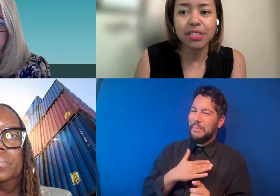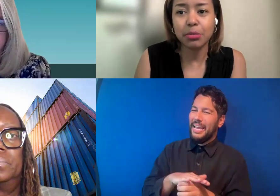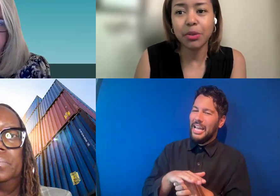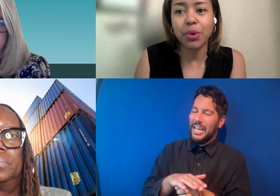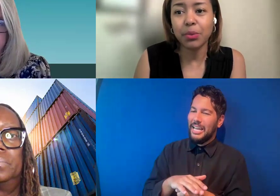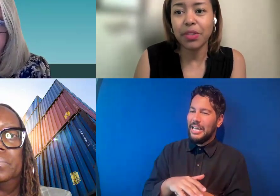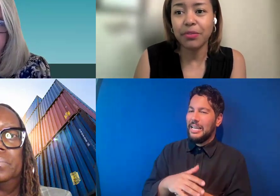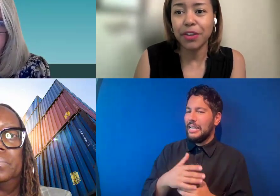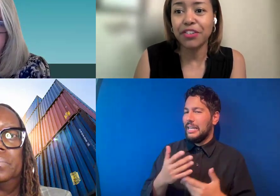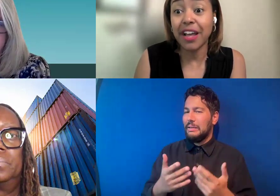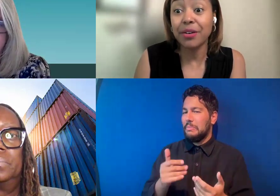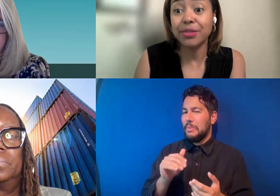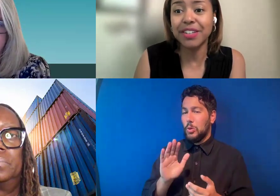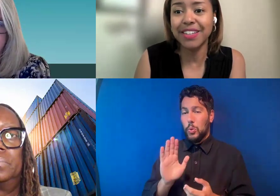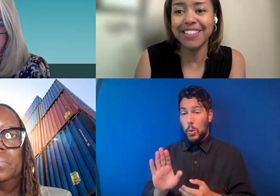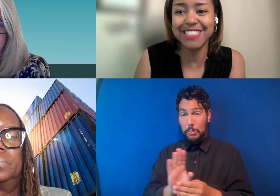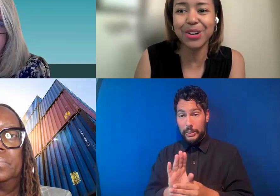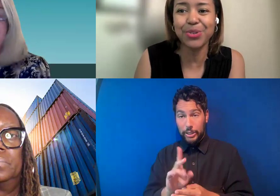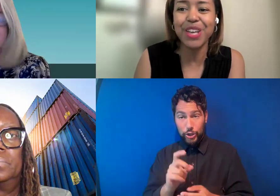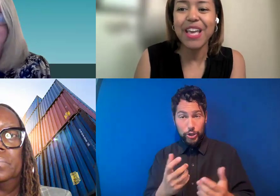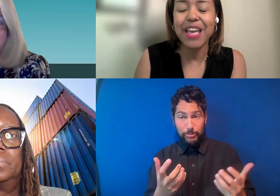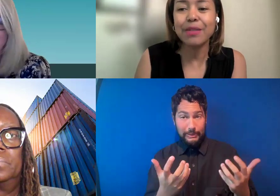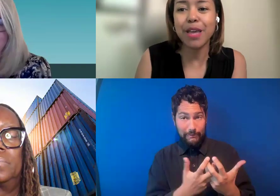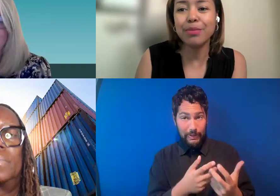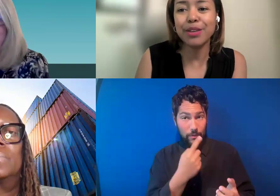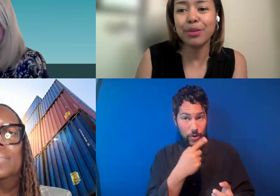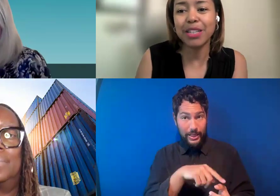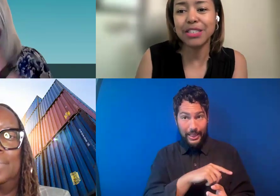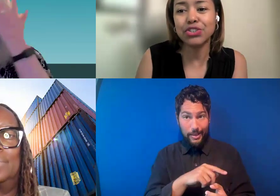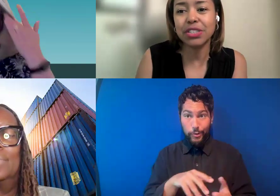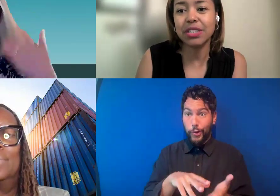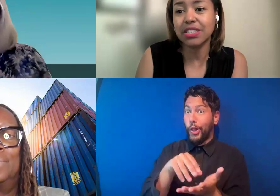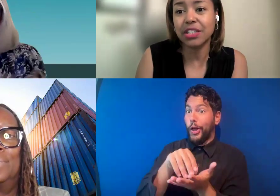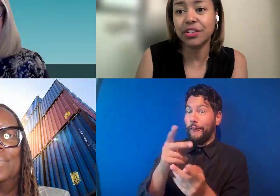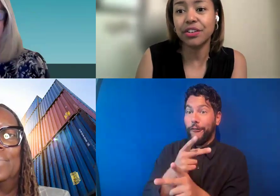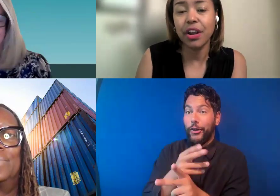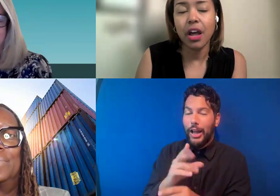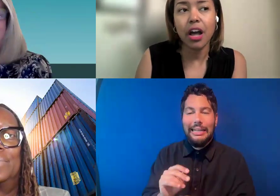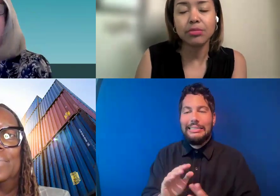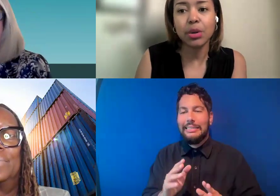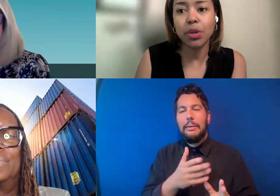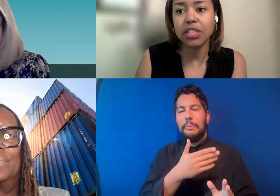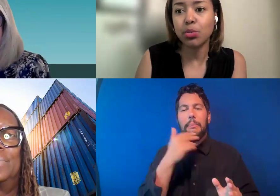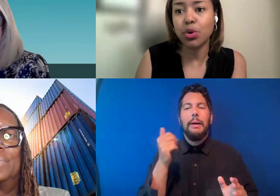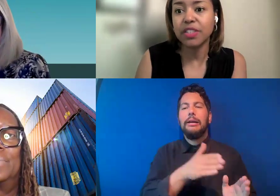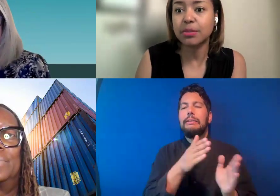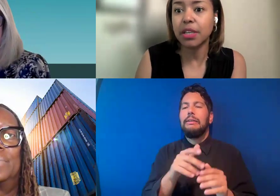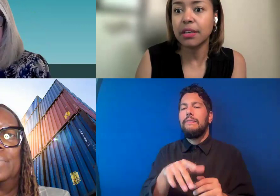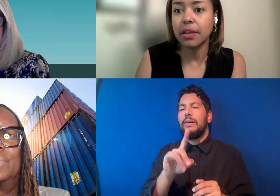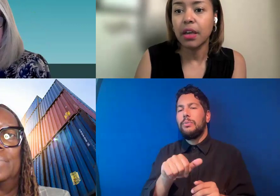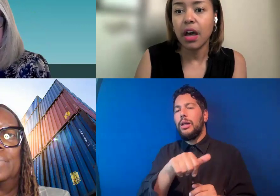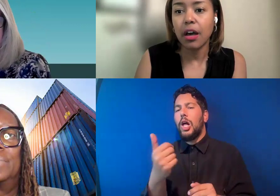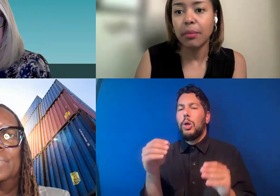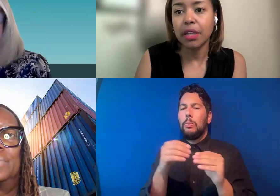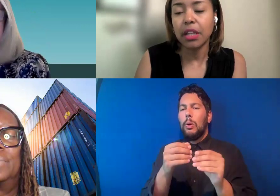not want your business to be the one where they figure it out. So it may be in your best interest to consider someone that's more